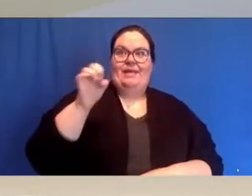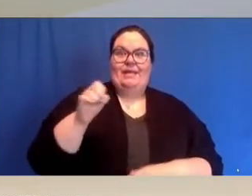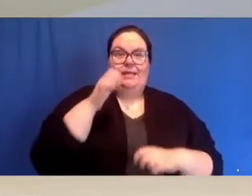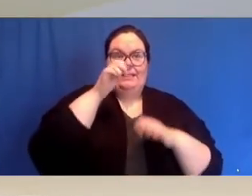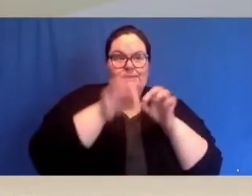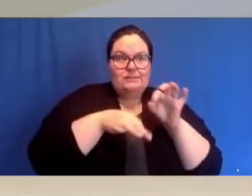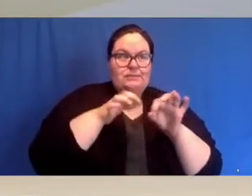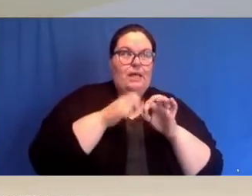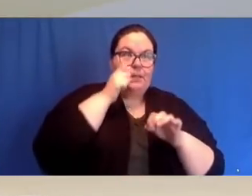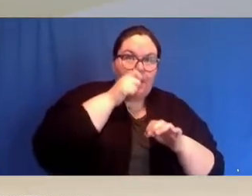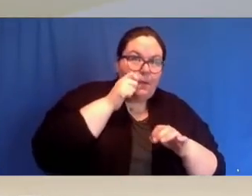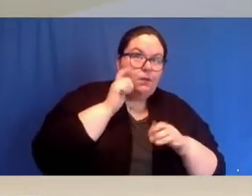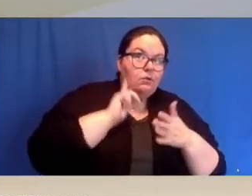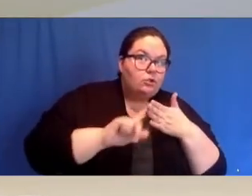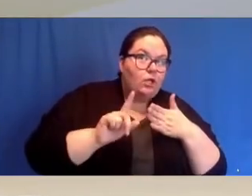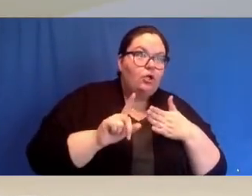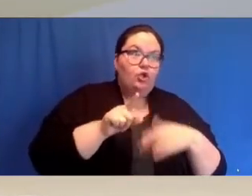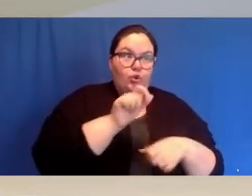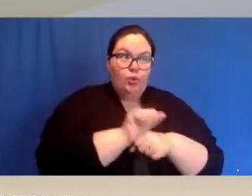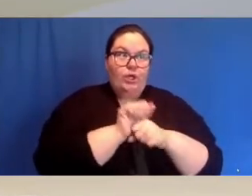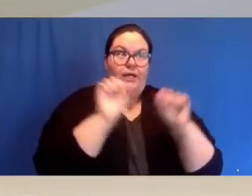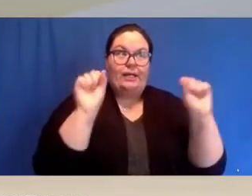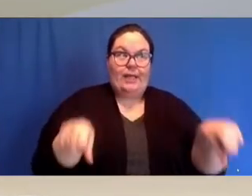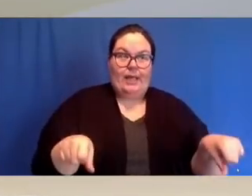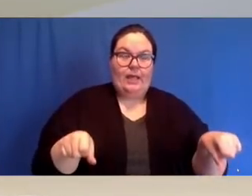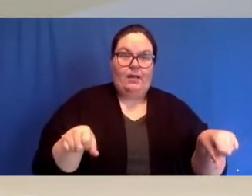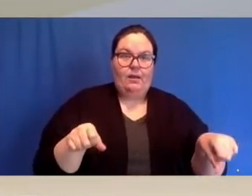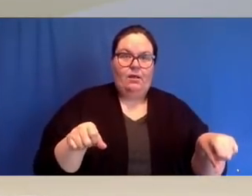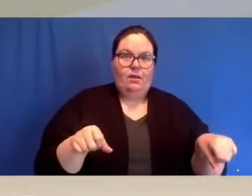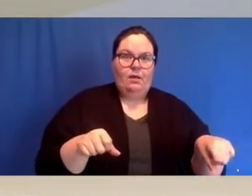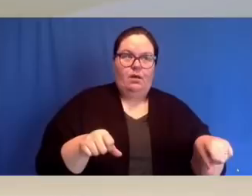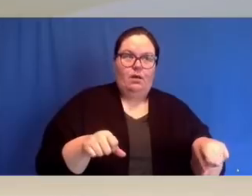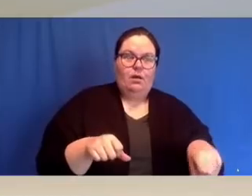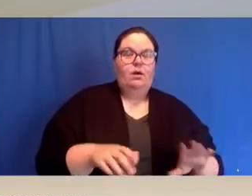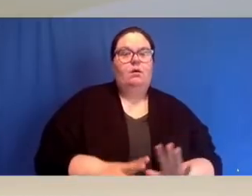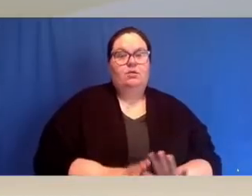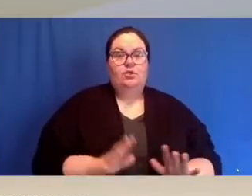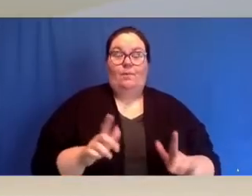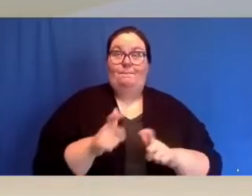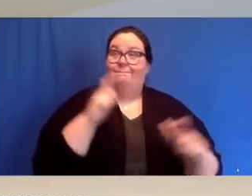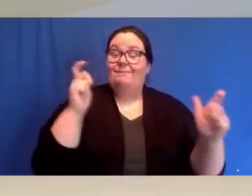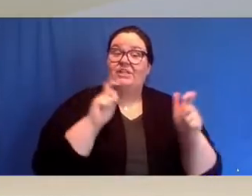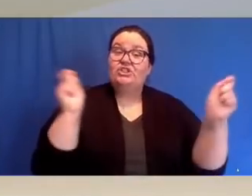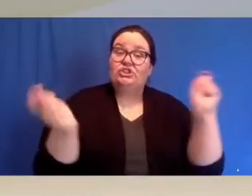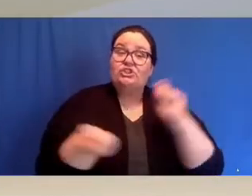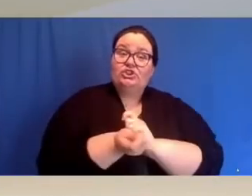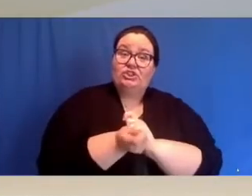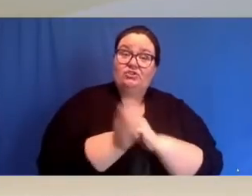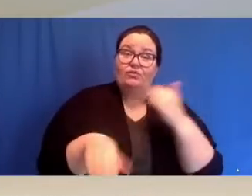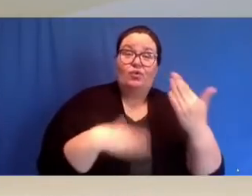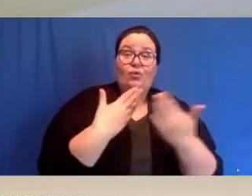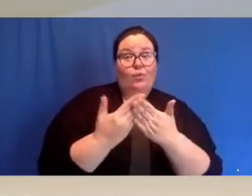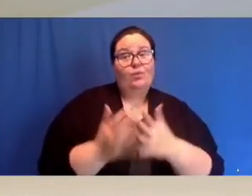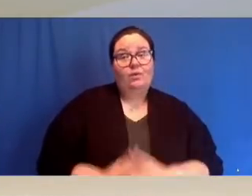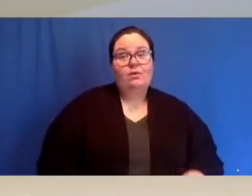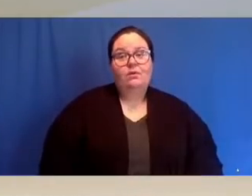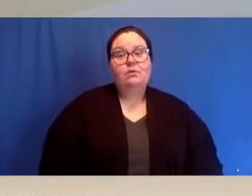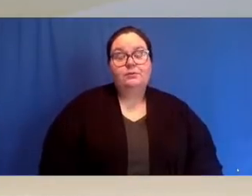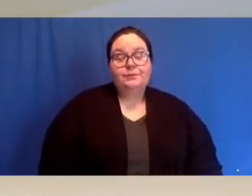frequently enough so that they can actually work? So these are big changes for all of us, but